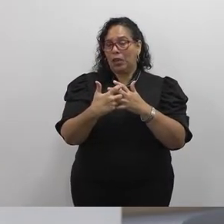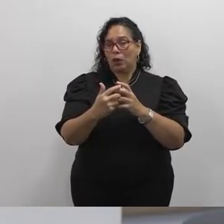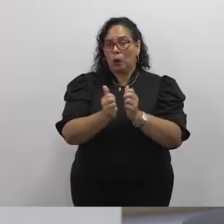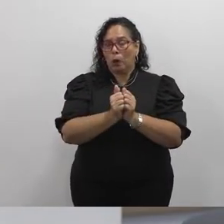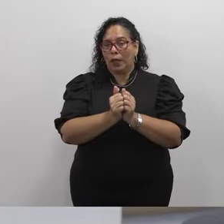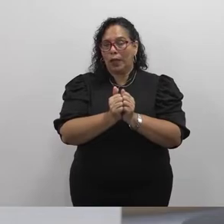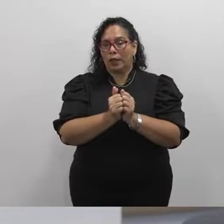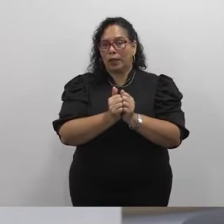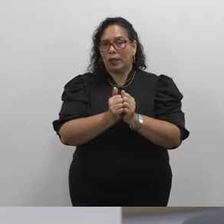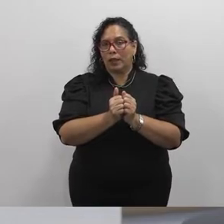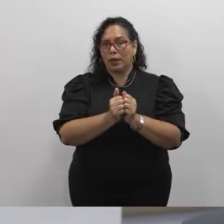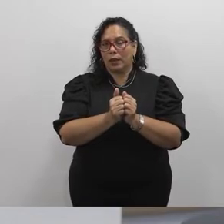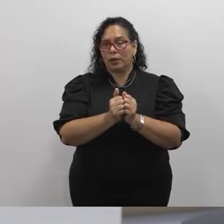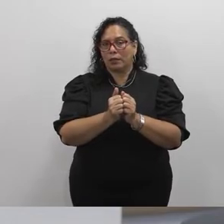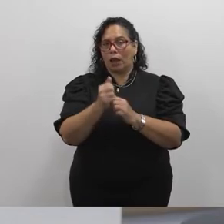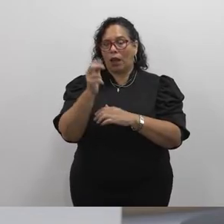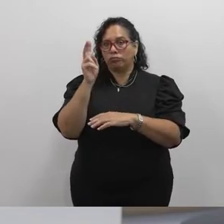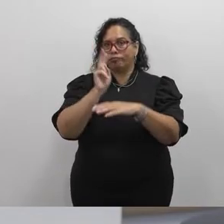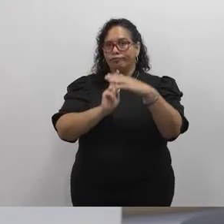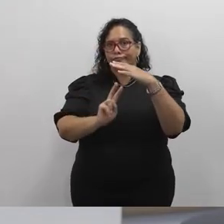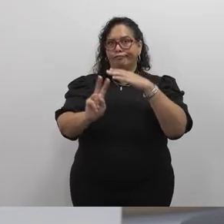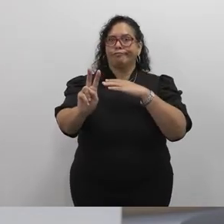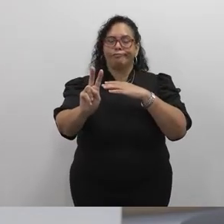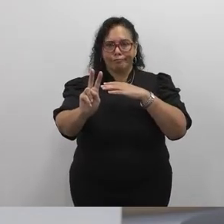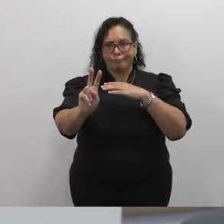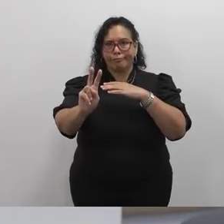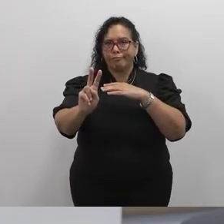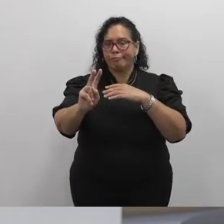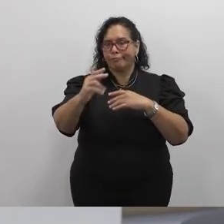our projections as far as the